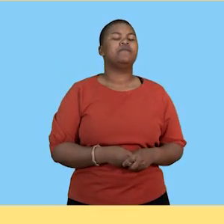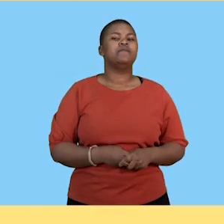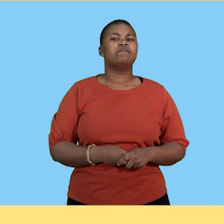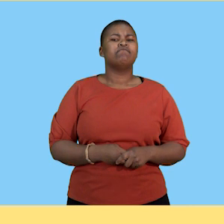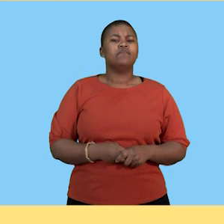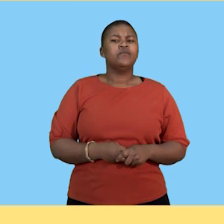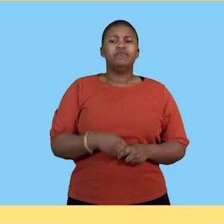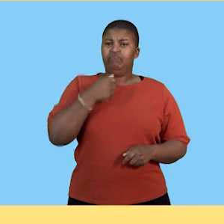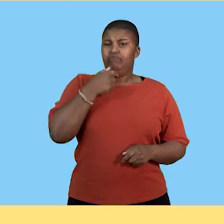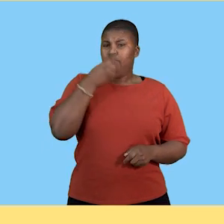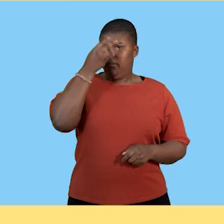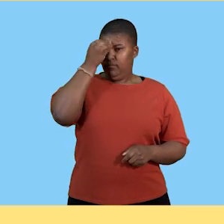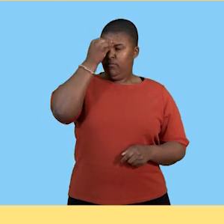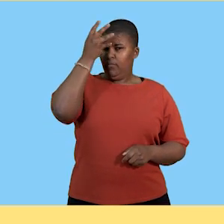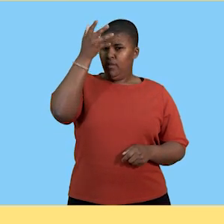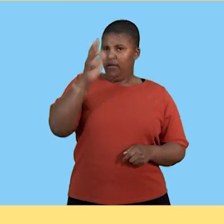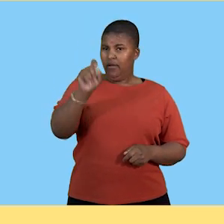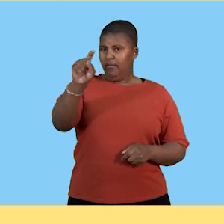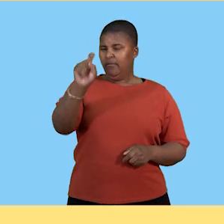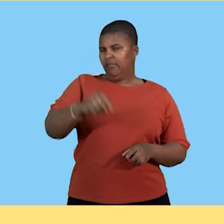And we have land and buildings.